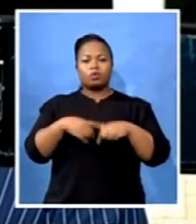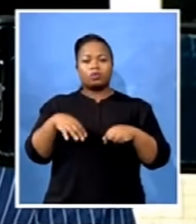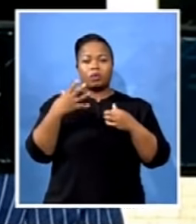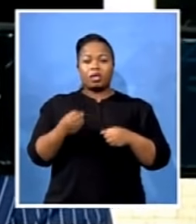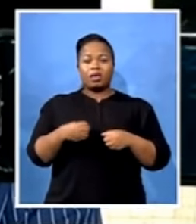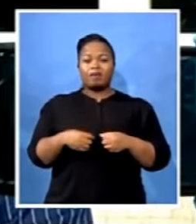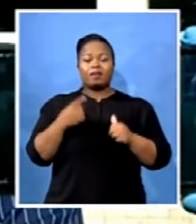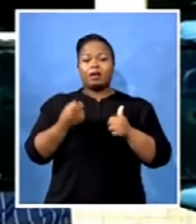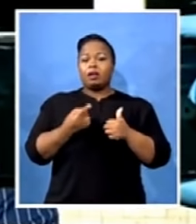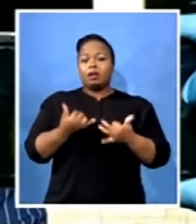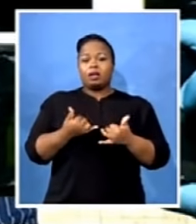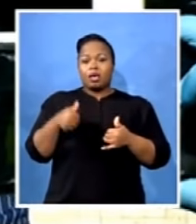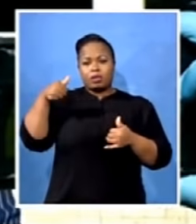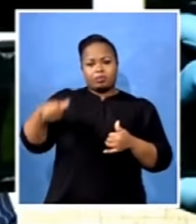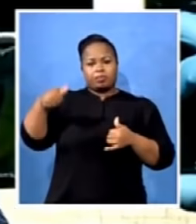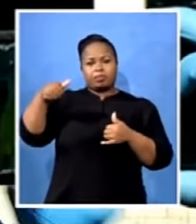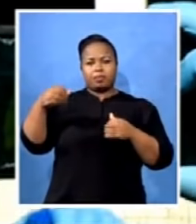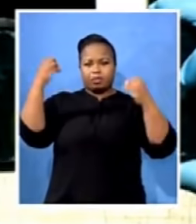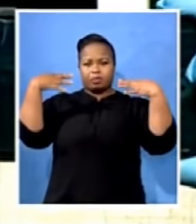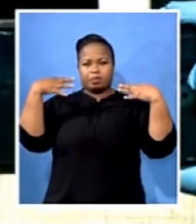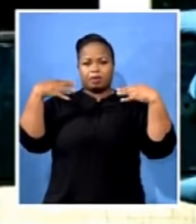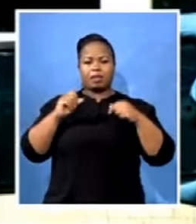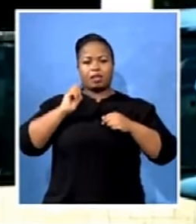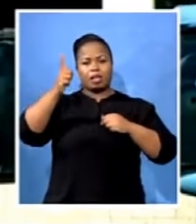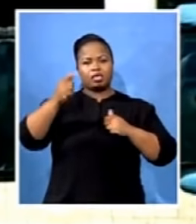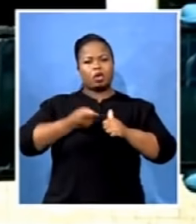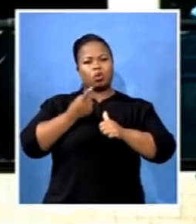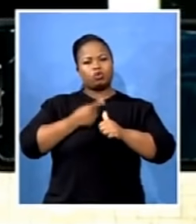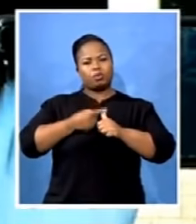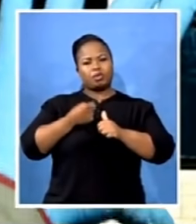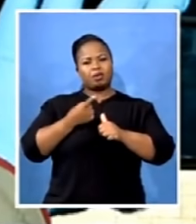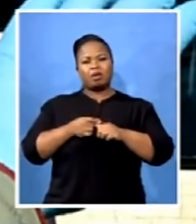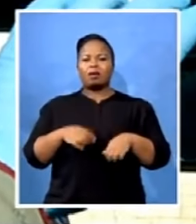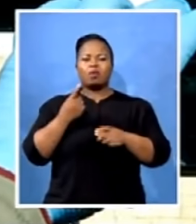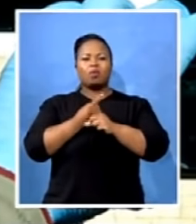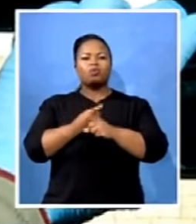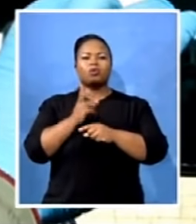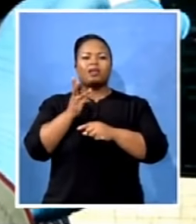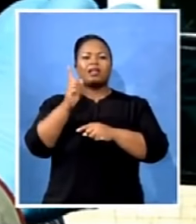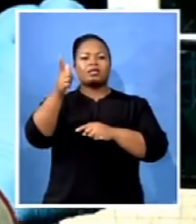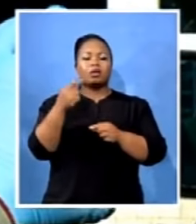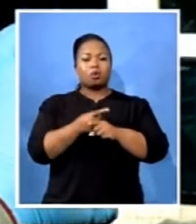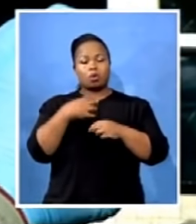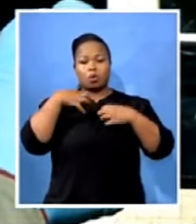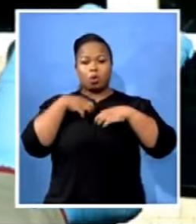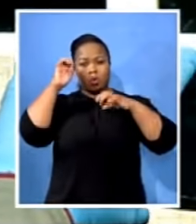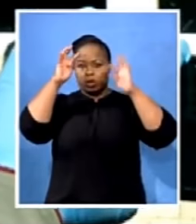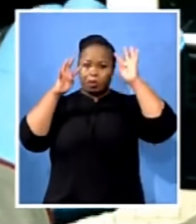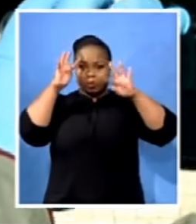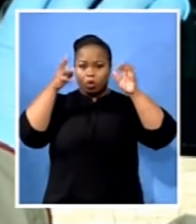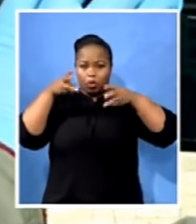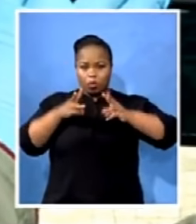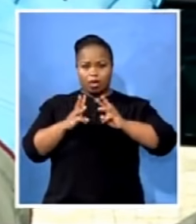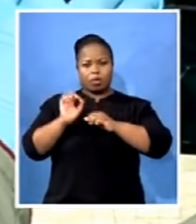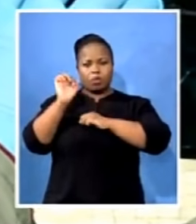to do it even in terms of their own innovation. They are going to improve the technological